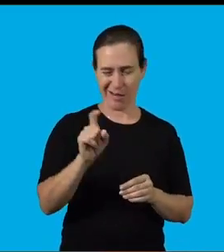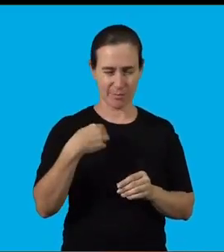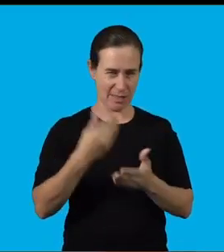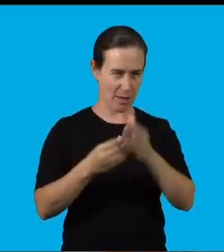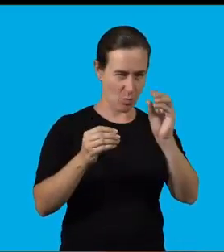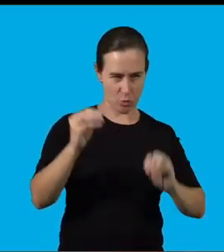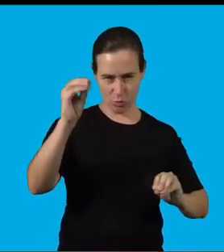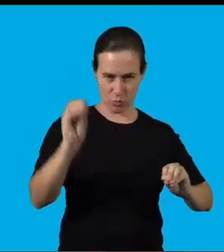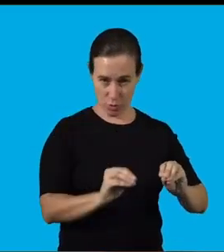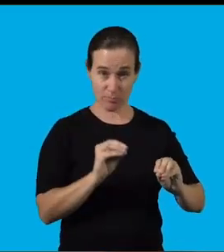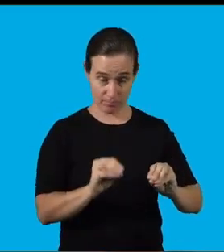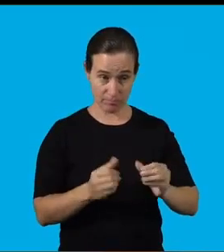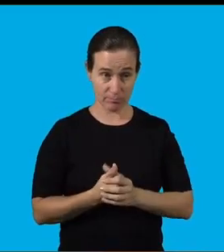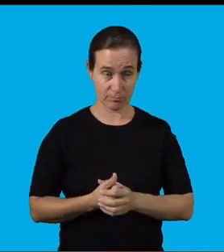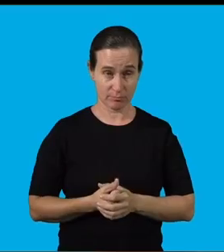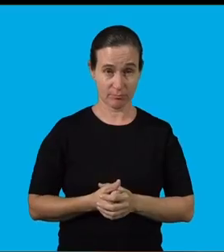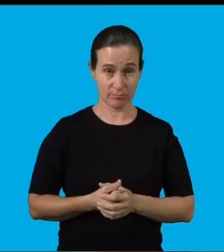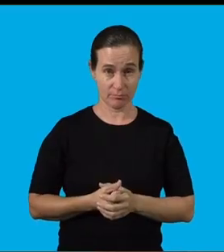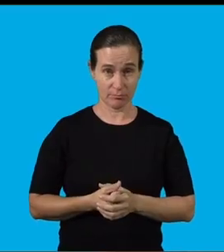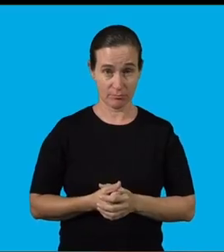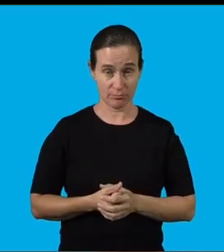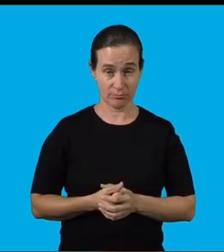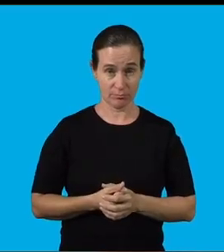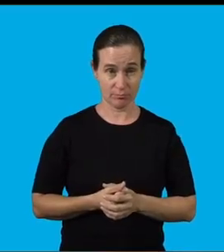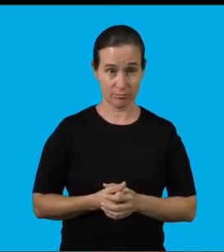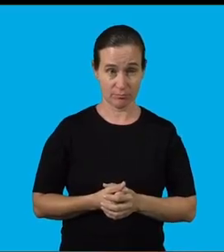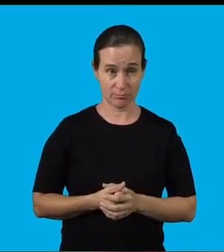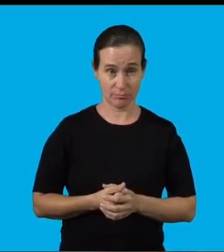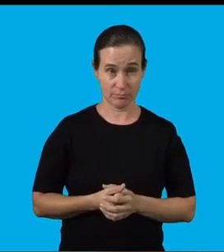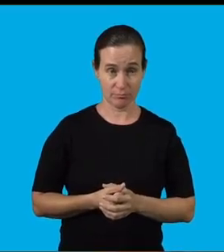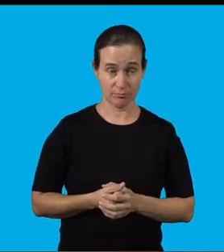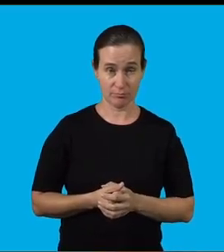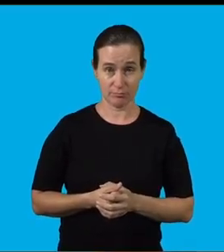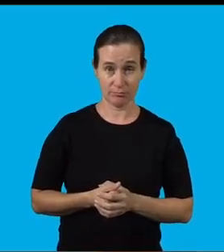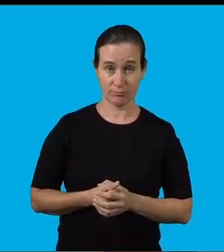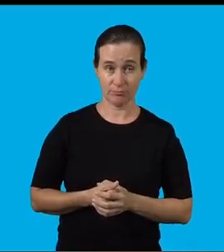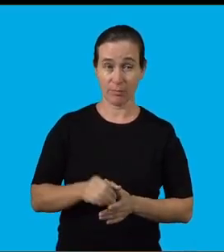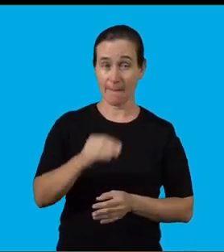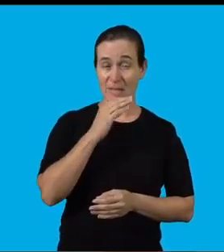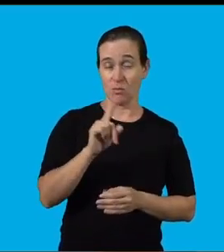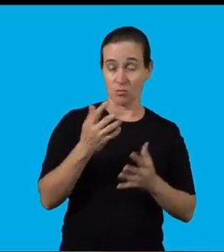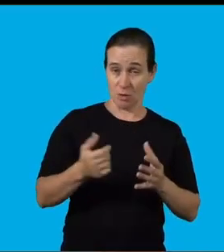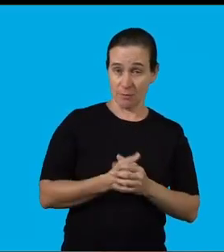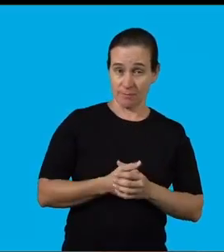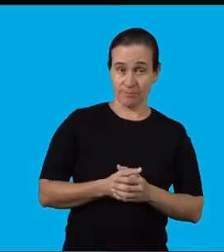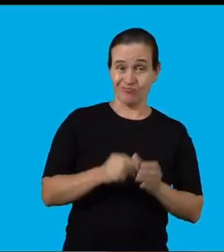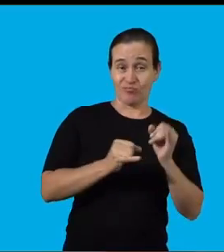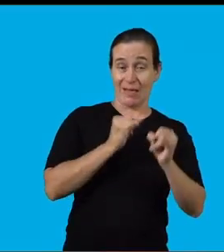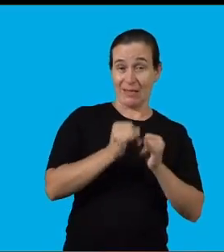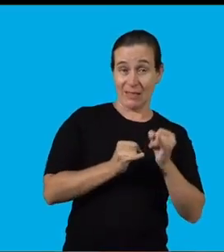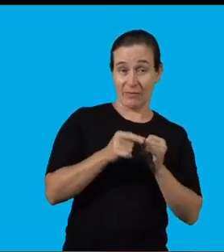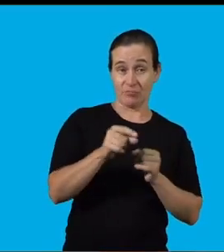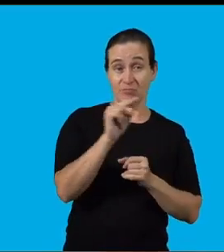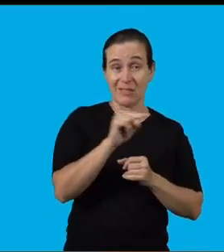x in place of their placeholders in my equation. So therefore, I'll get 11 is